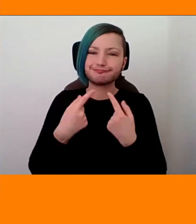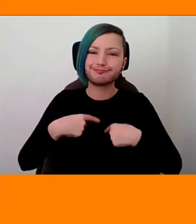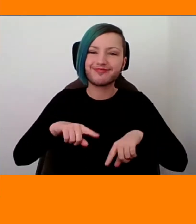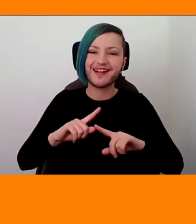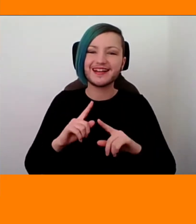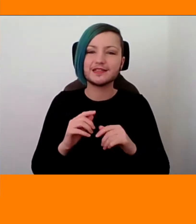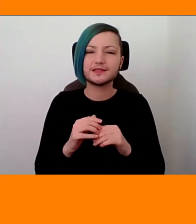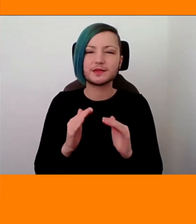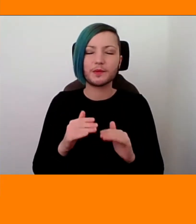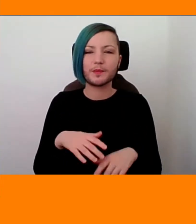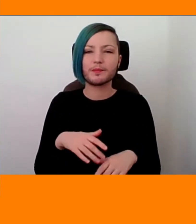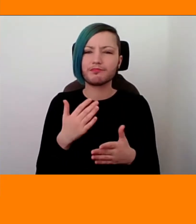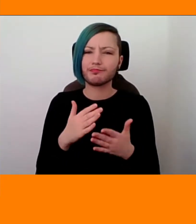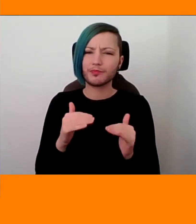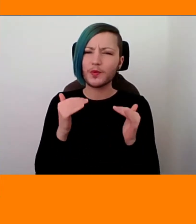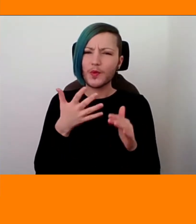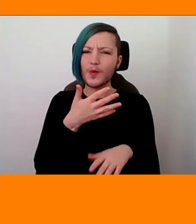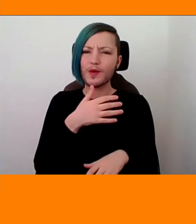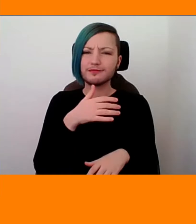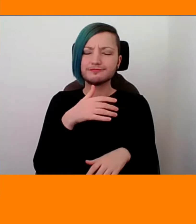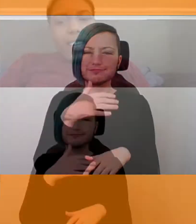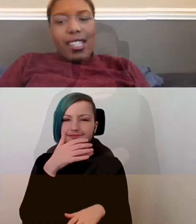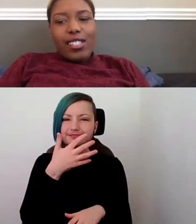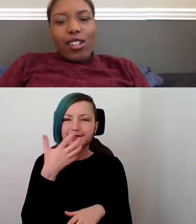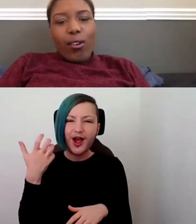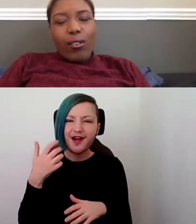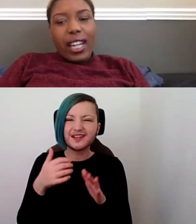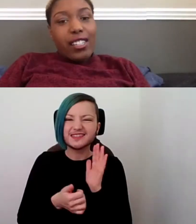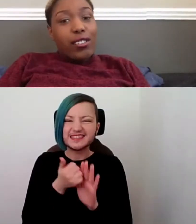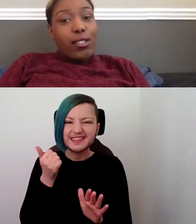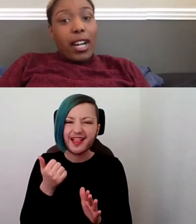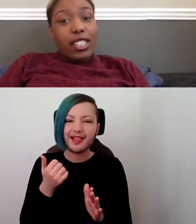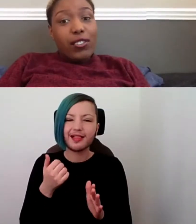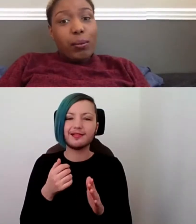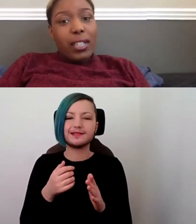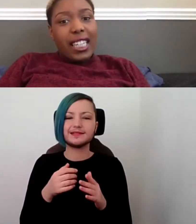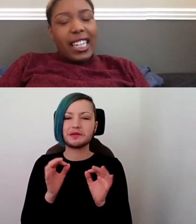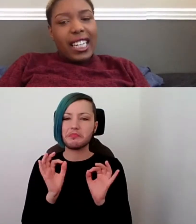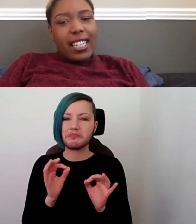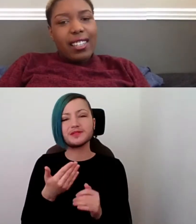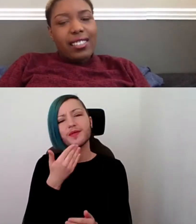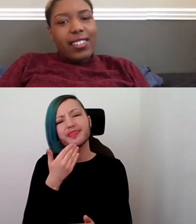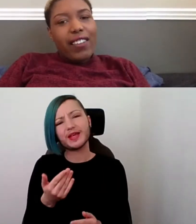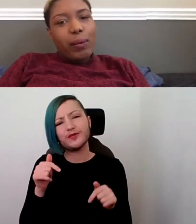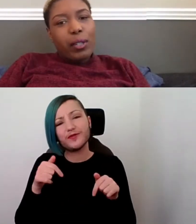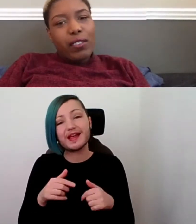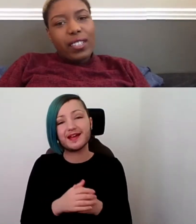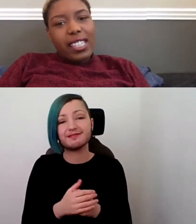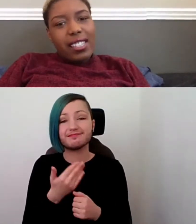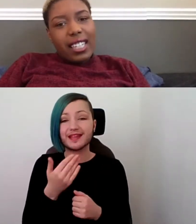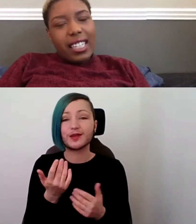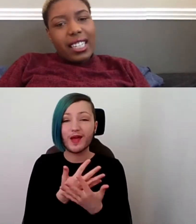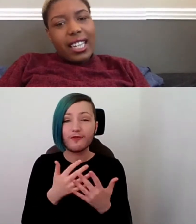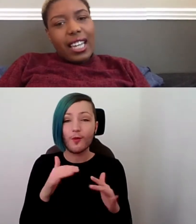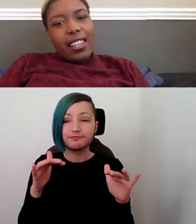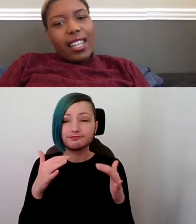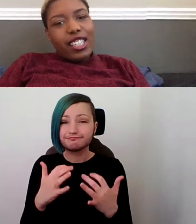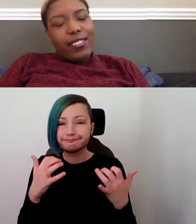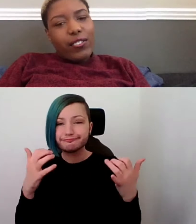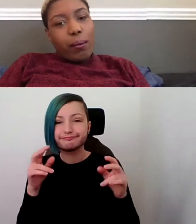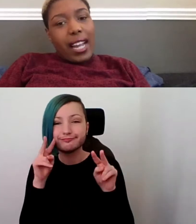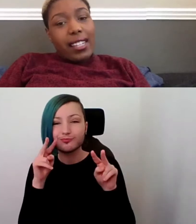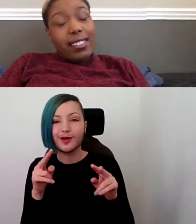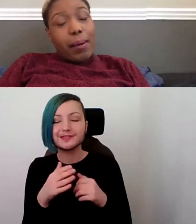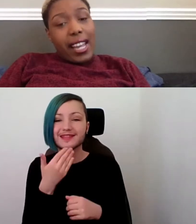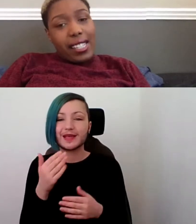your skills and share your kind of talent. So thank you so much for being here. Thanks to everybody for listening. Thank